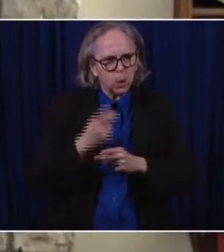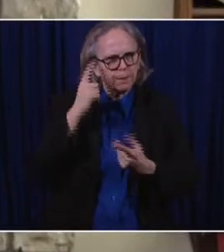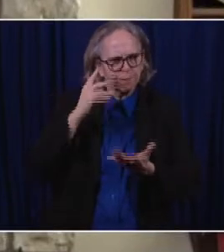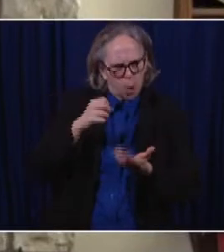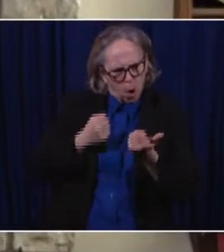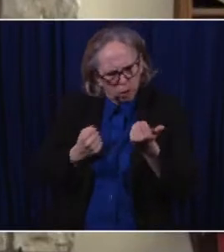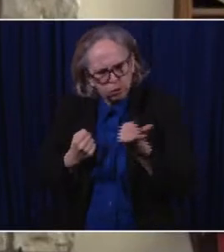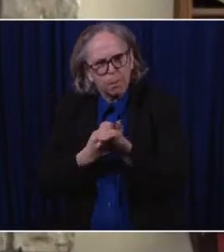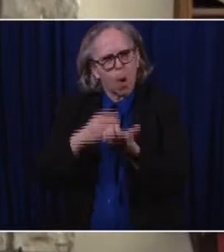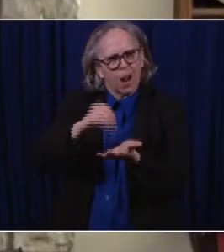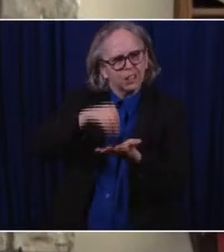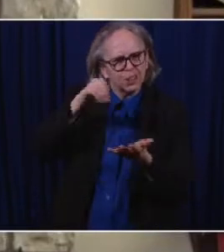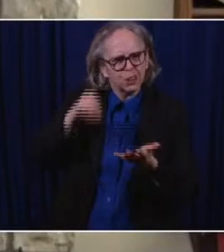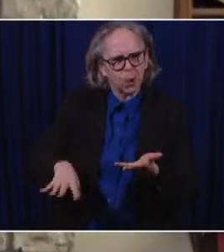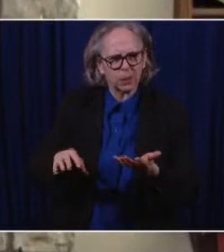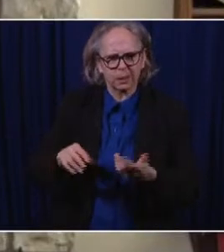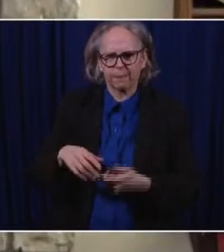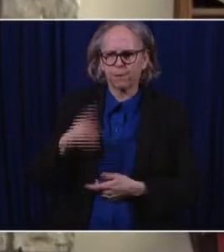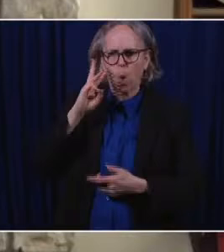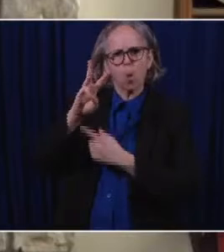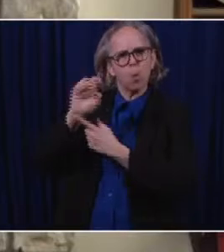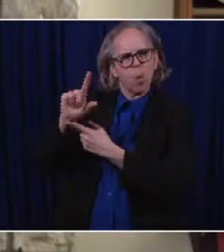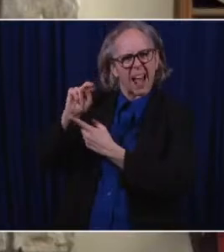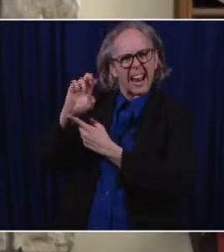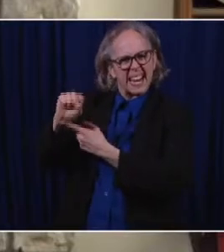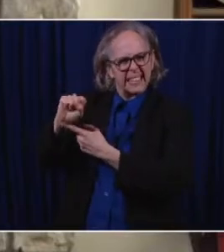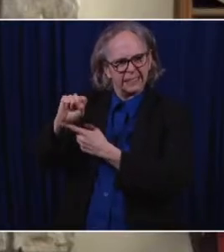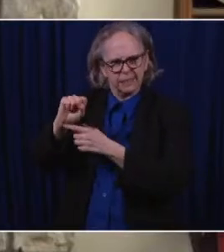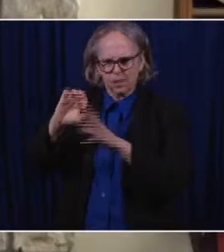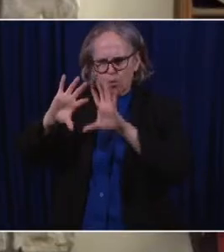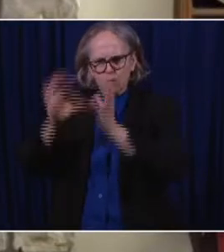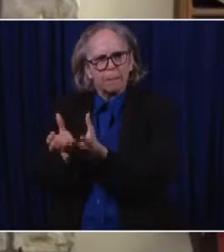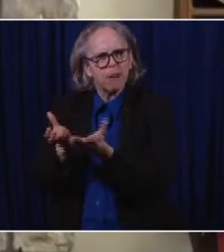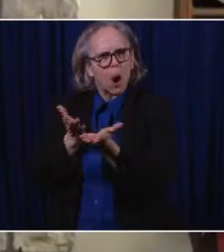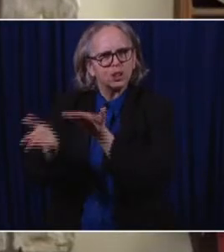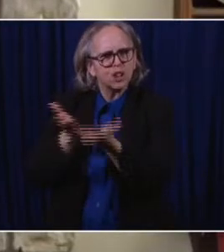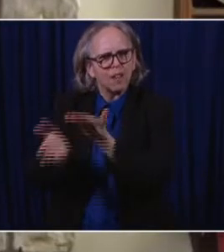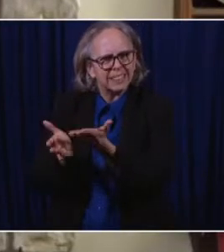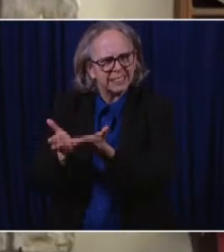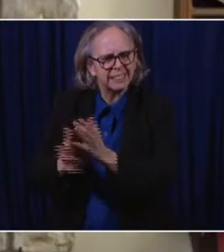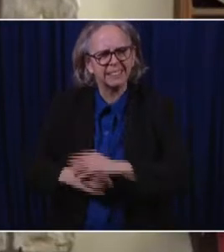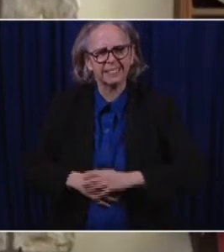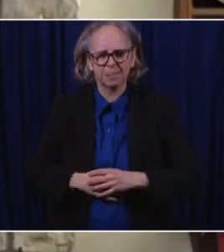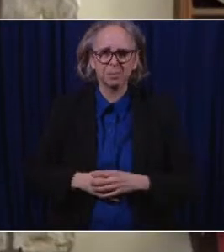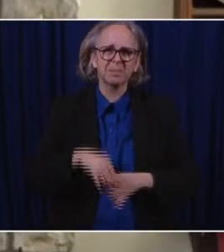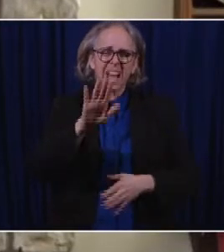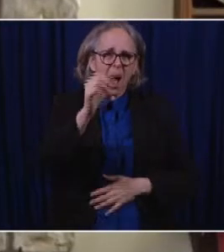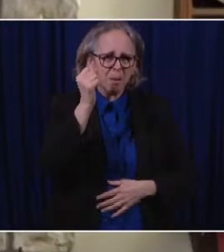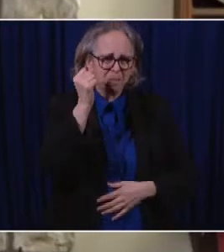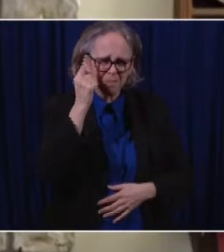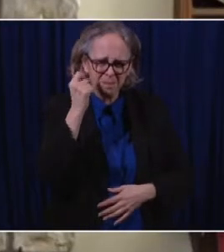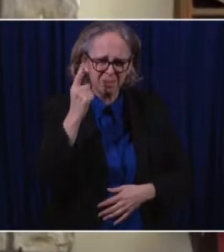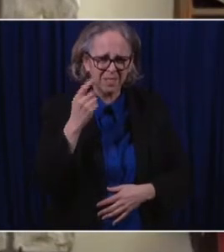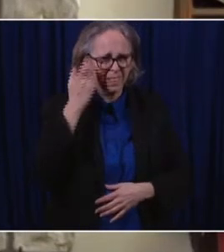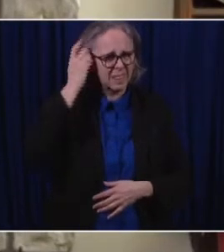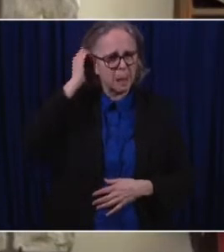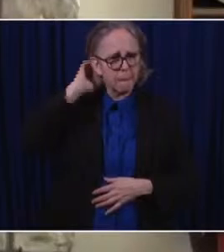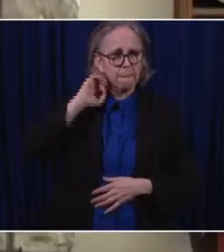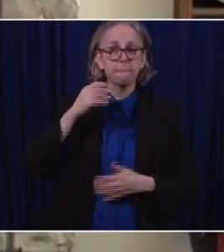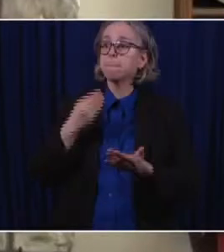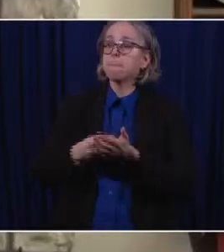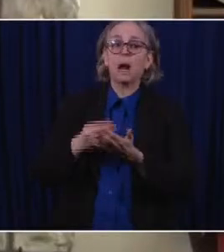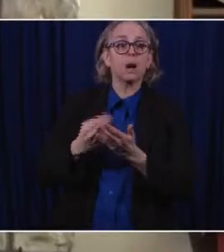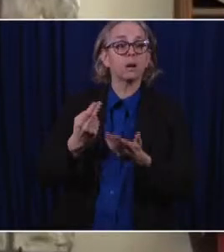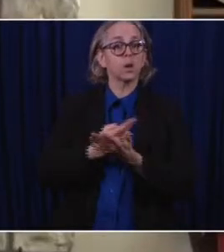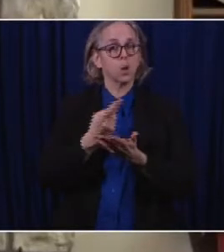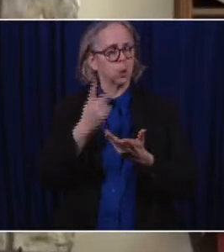many purposes over the next 2 years, the priority should be helping close the academic and wellness gaps caused by the